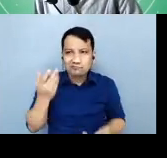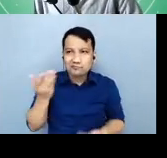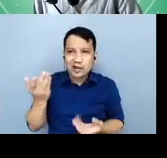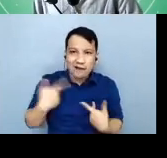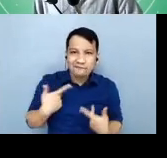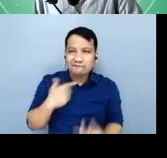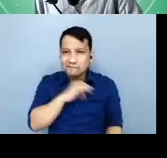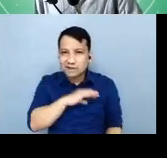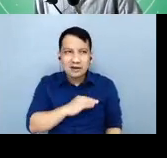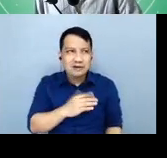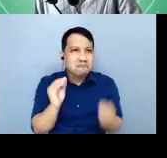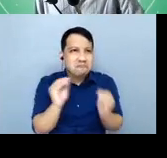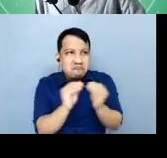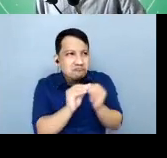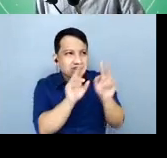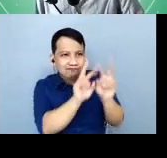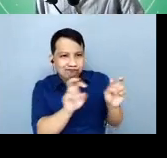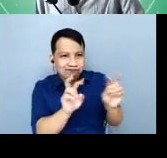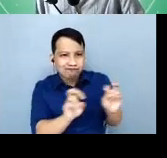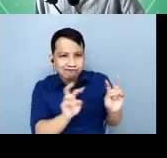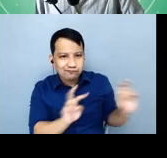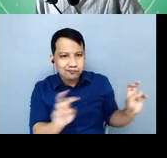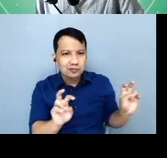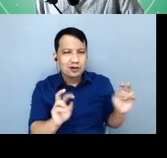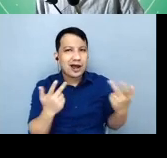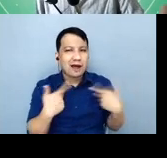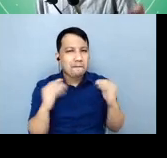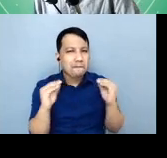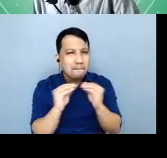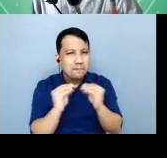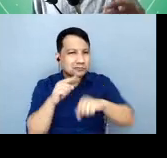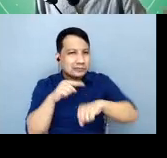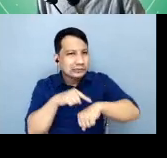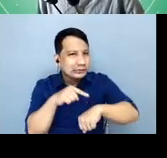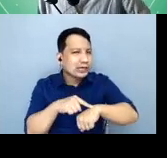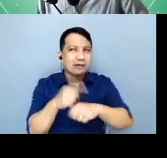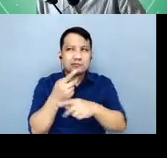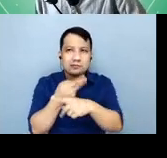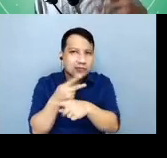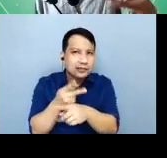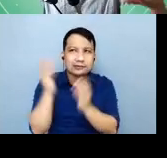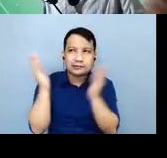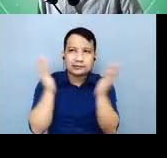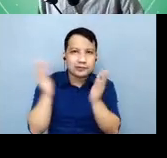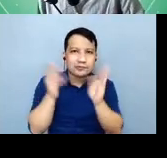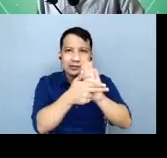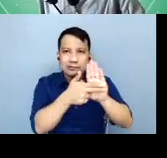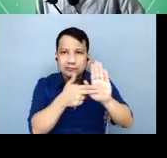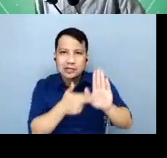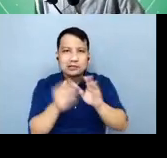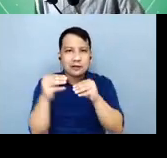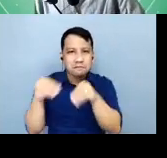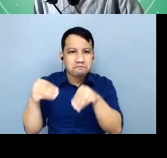There is a lot of research. There is a lot of time, both in terms of product, in terms of service, in terms of branding, in terms of marketing,